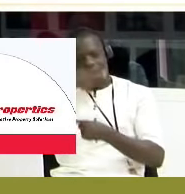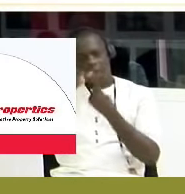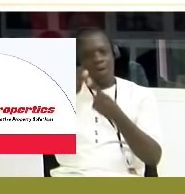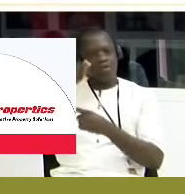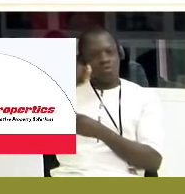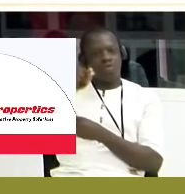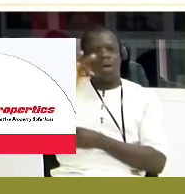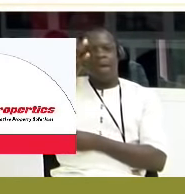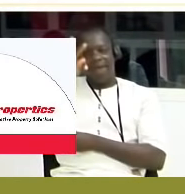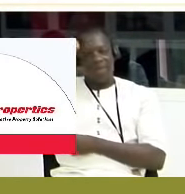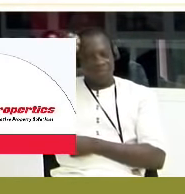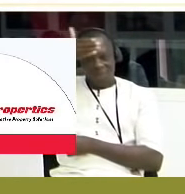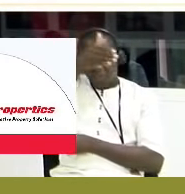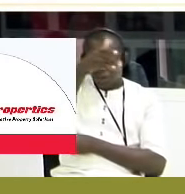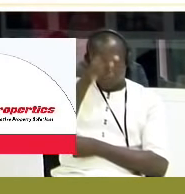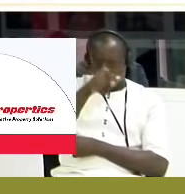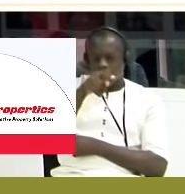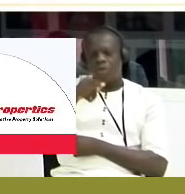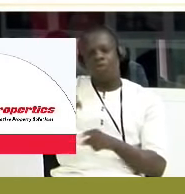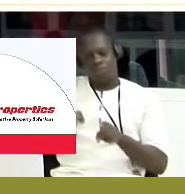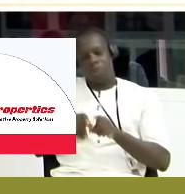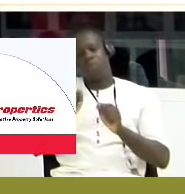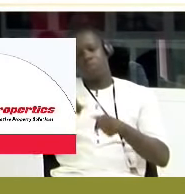that very day, and that's it.